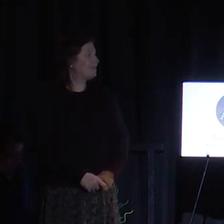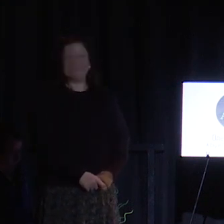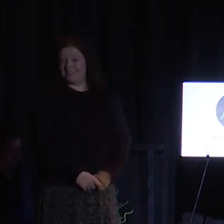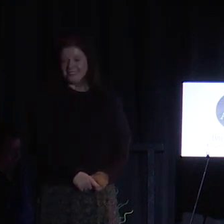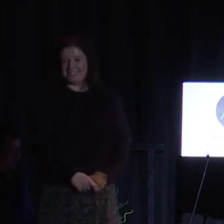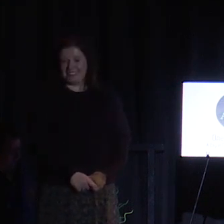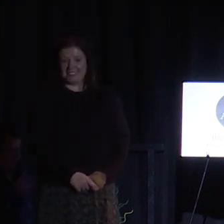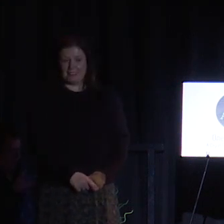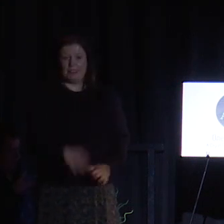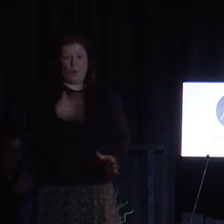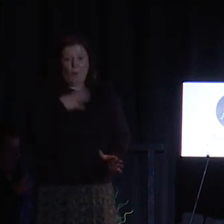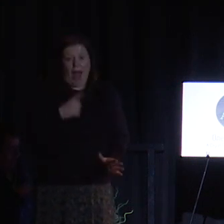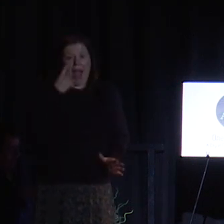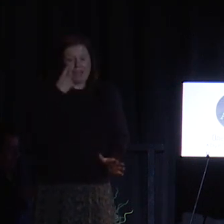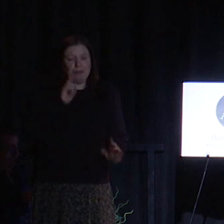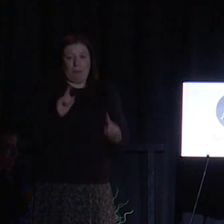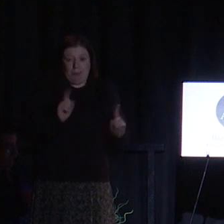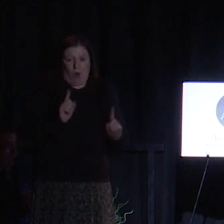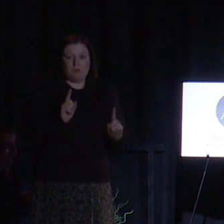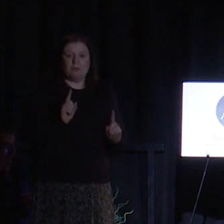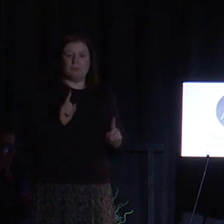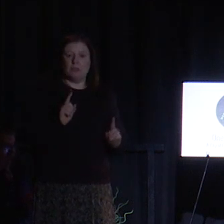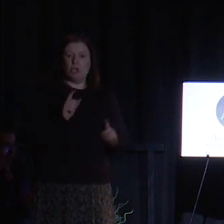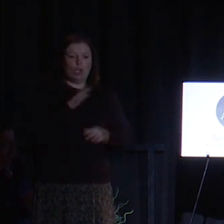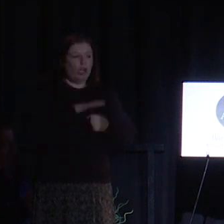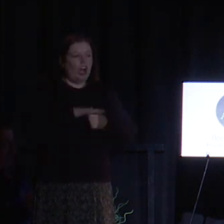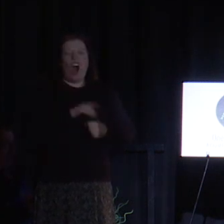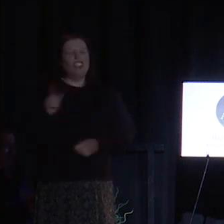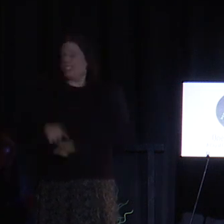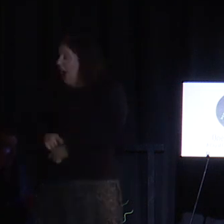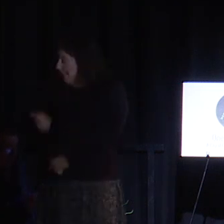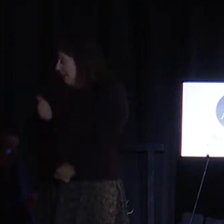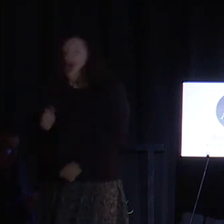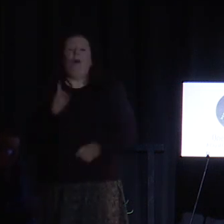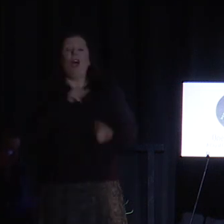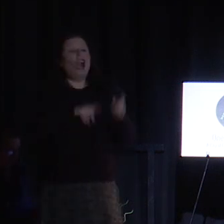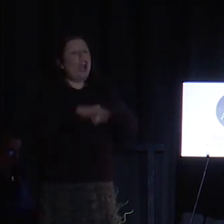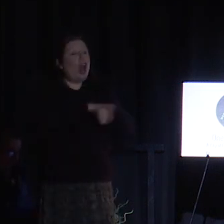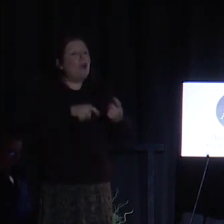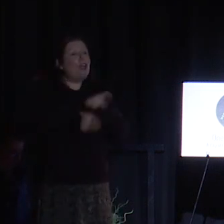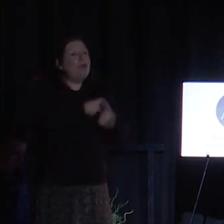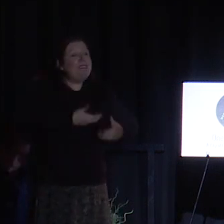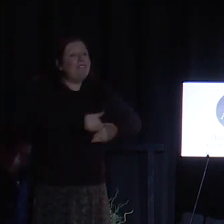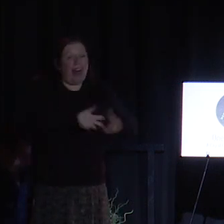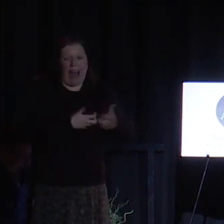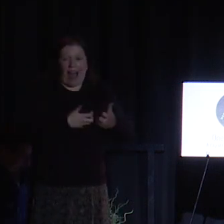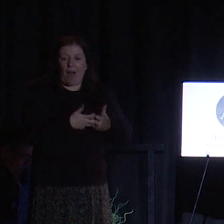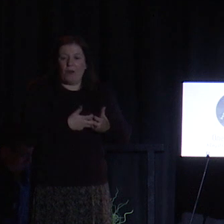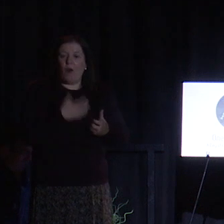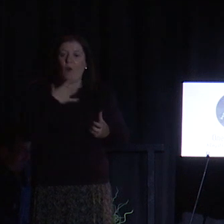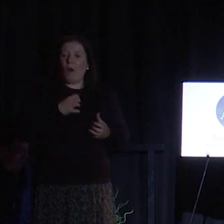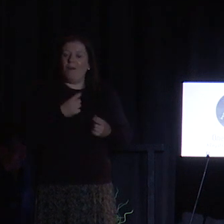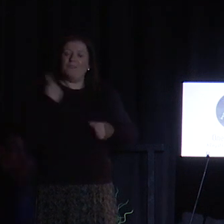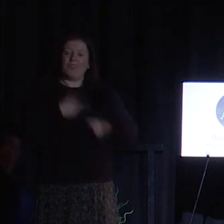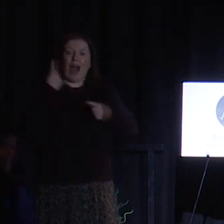one thing we'd like to experiment with is how do we bring the local community... Yes, yeah. Local community involved. So we're thinking of doing a flash mob